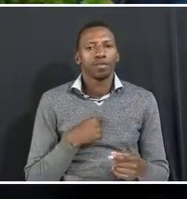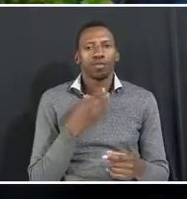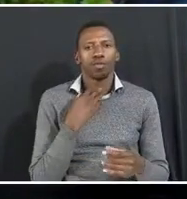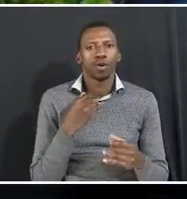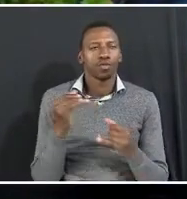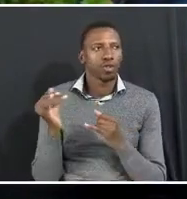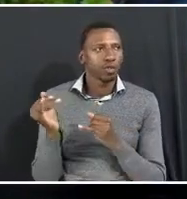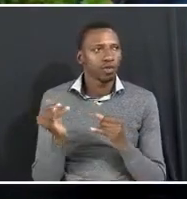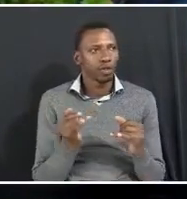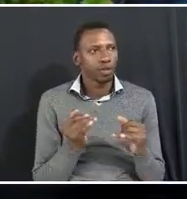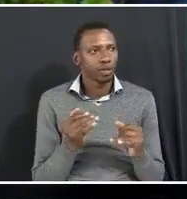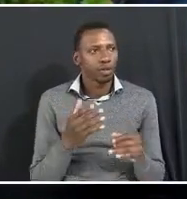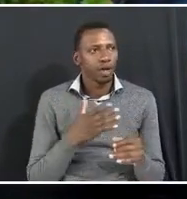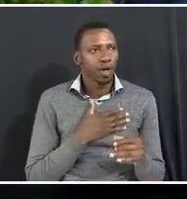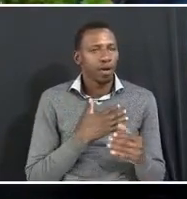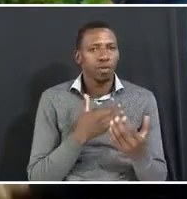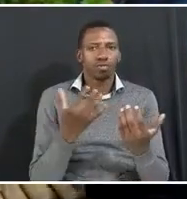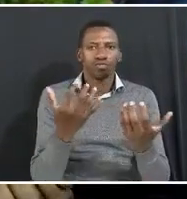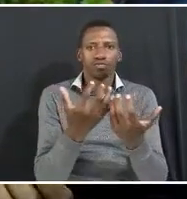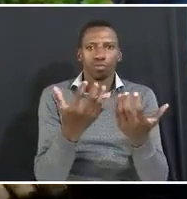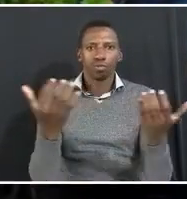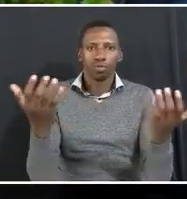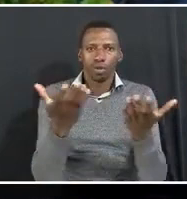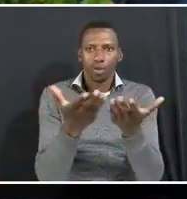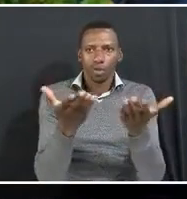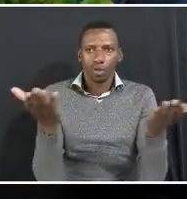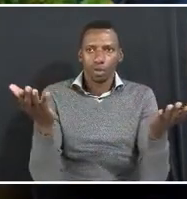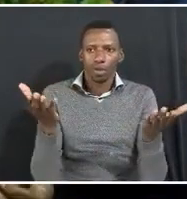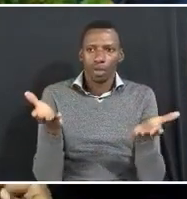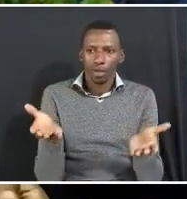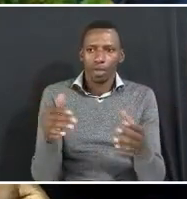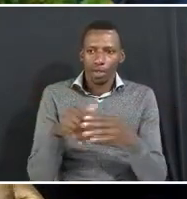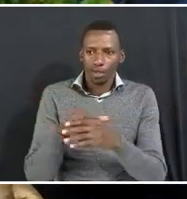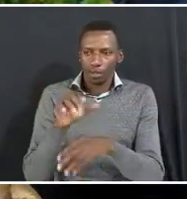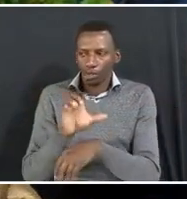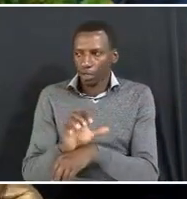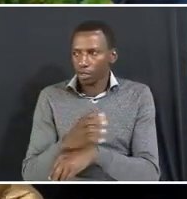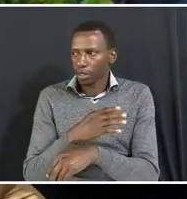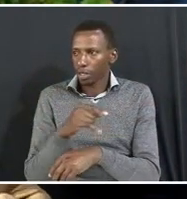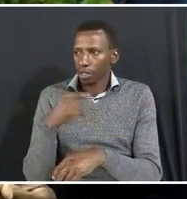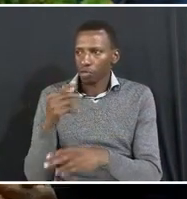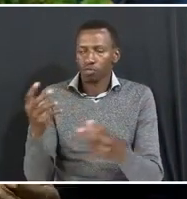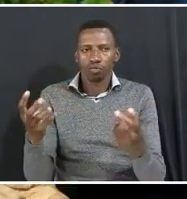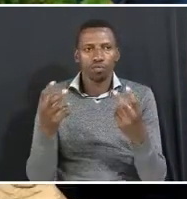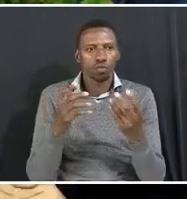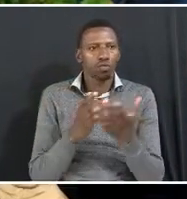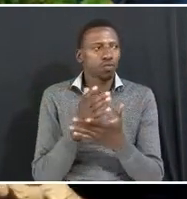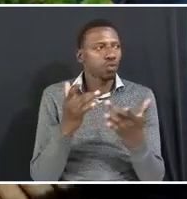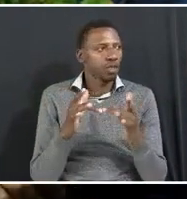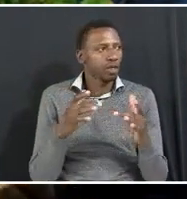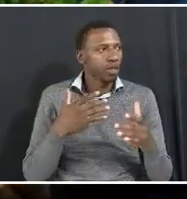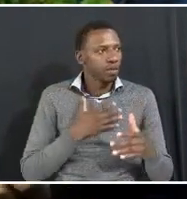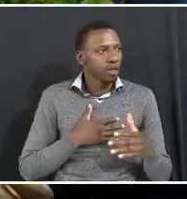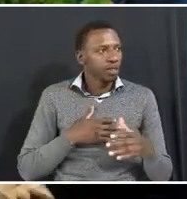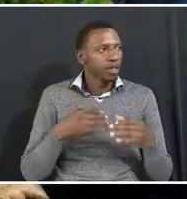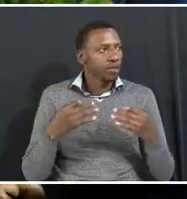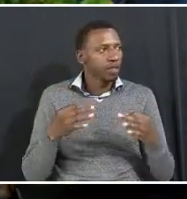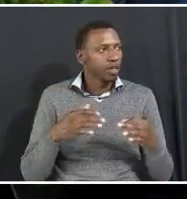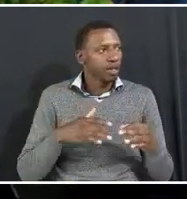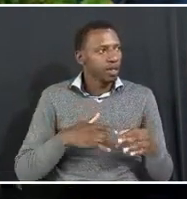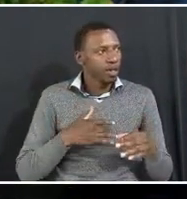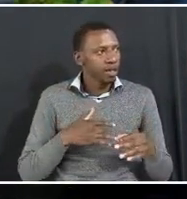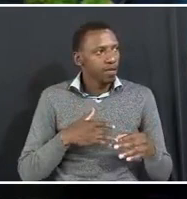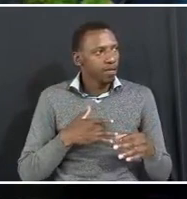invite our audience, both here in church and those who are watching us online, please feel free to be able